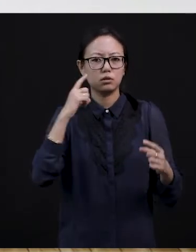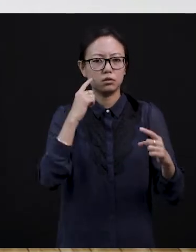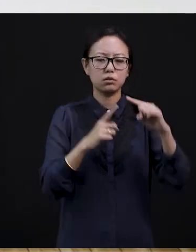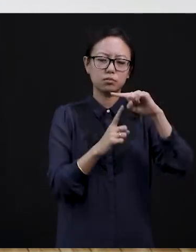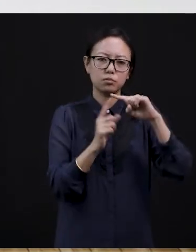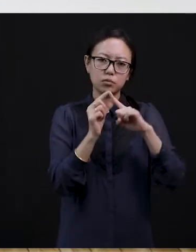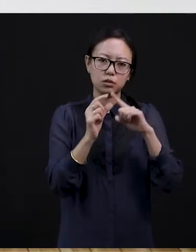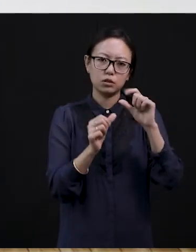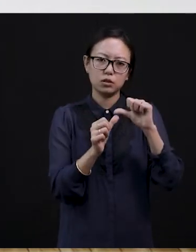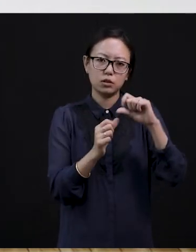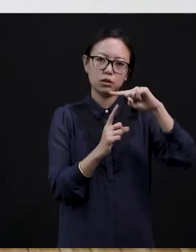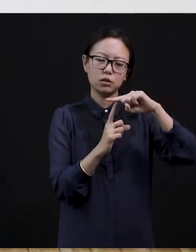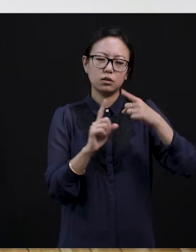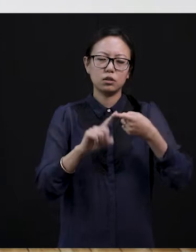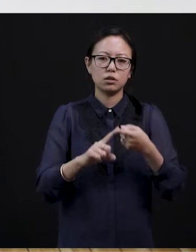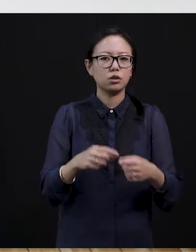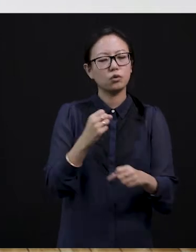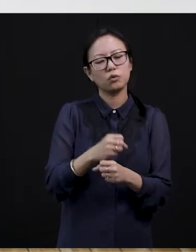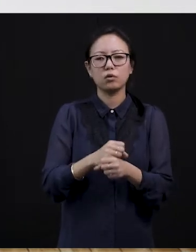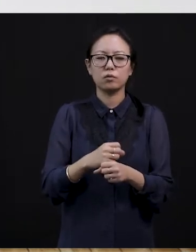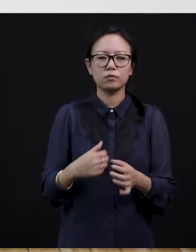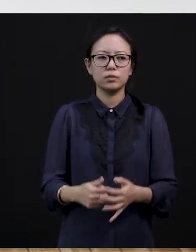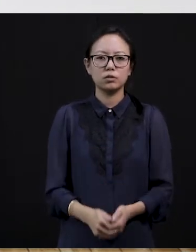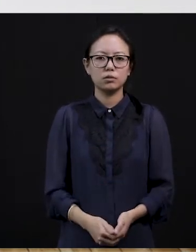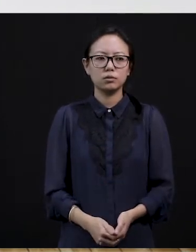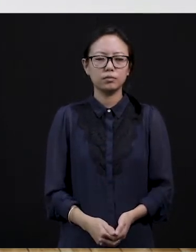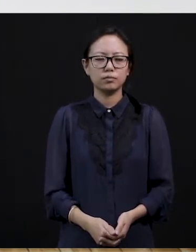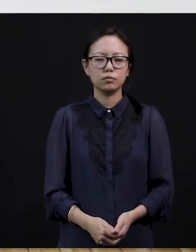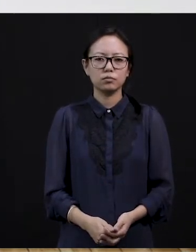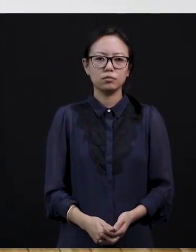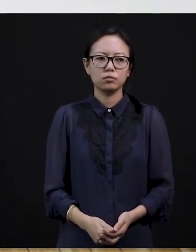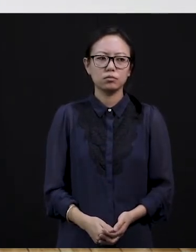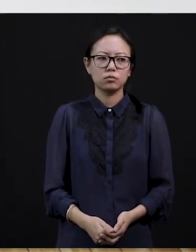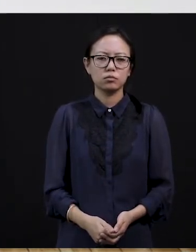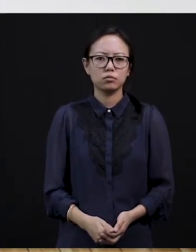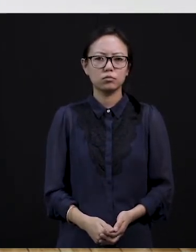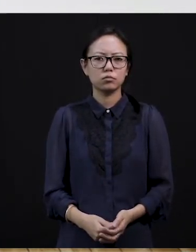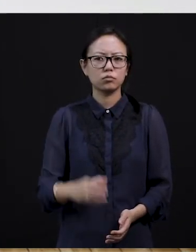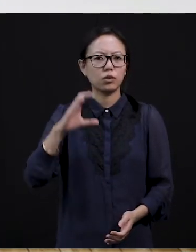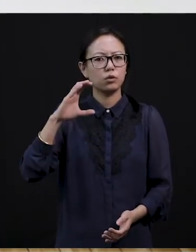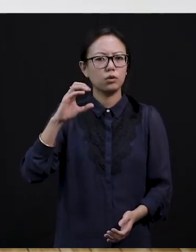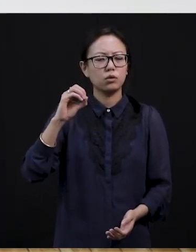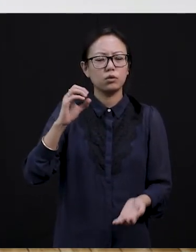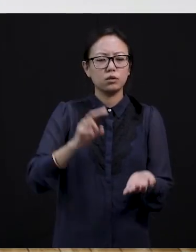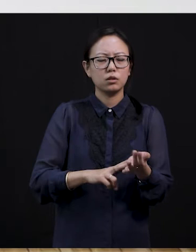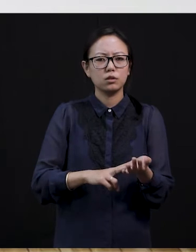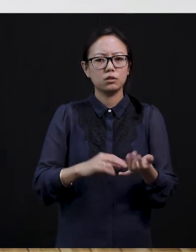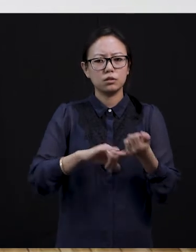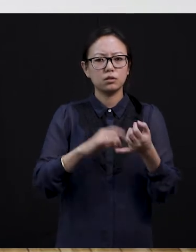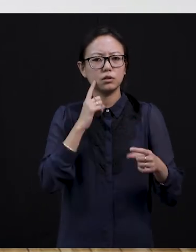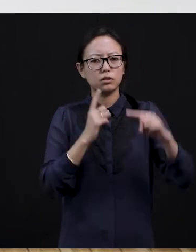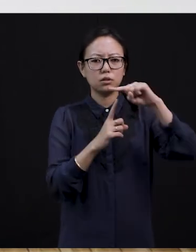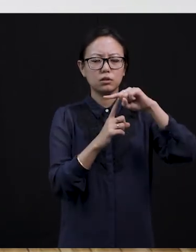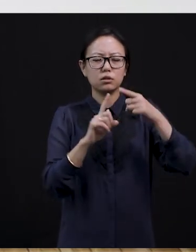the entire community. So what is happening here is that there is a constituency. The entire state